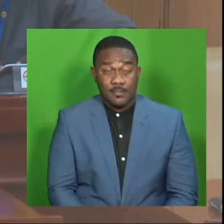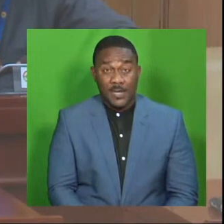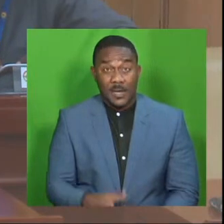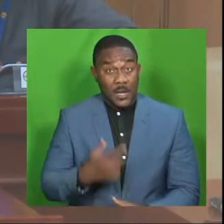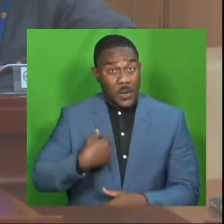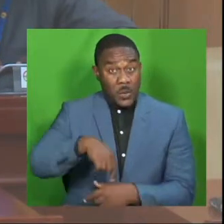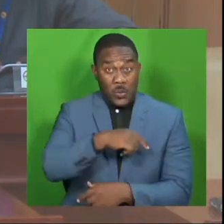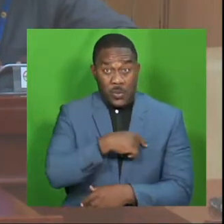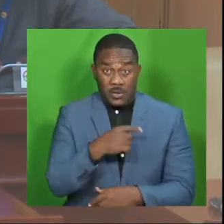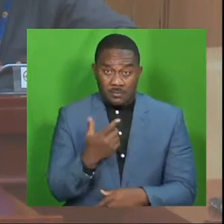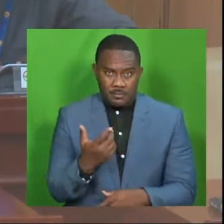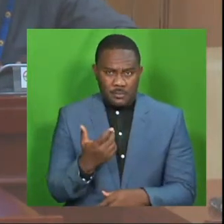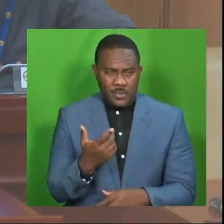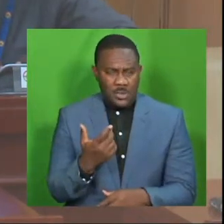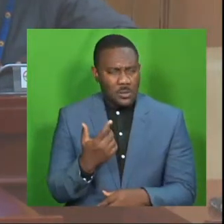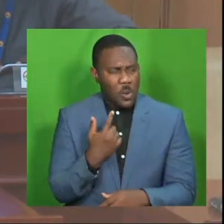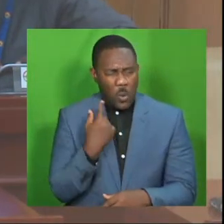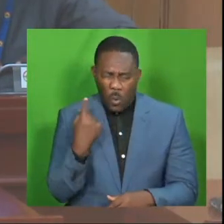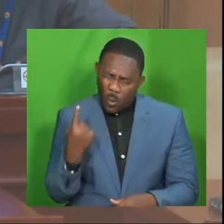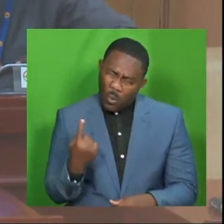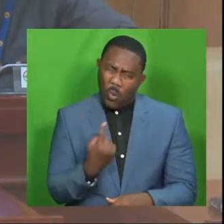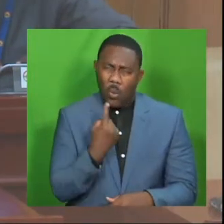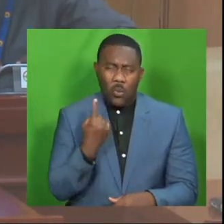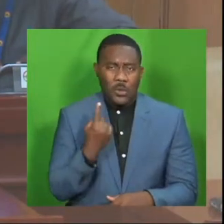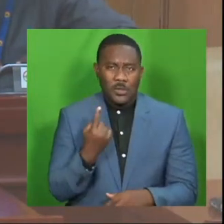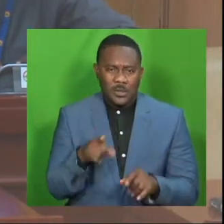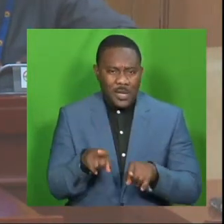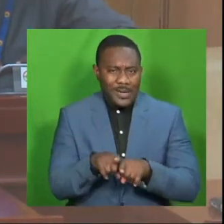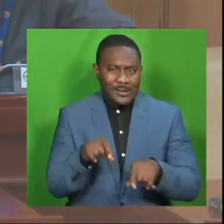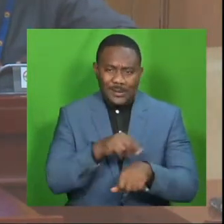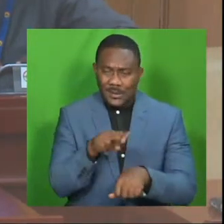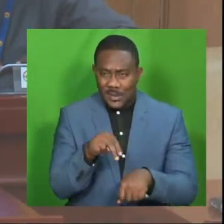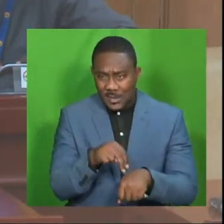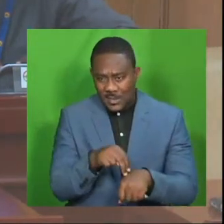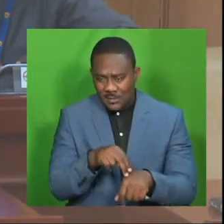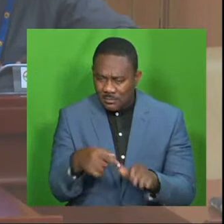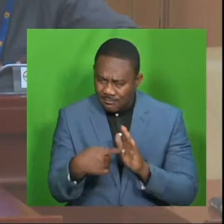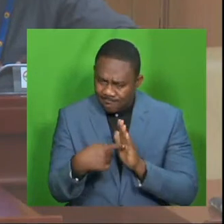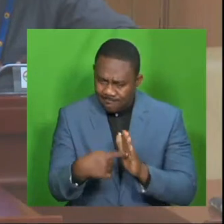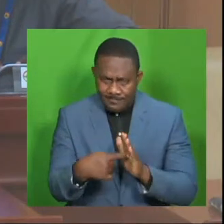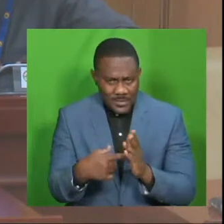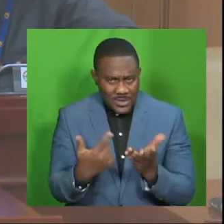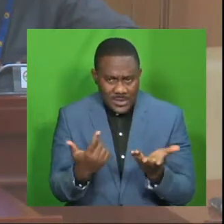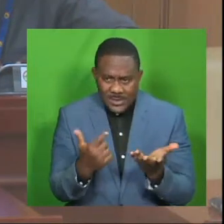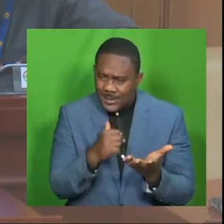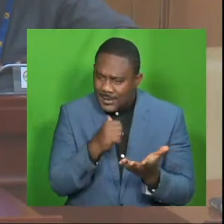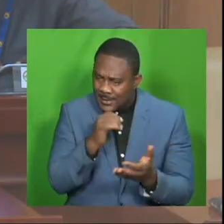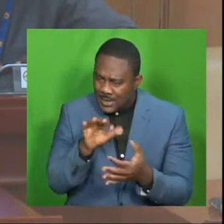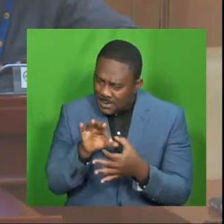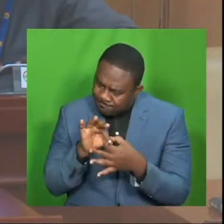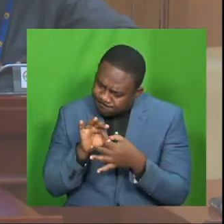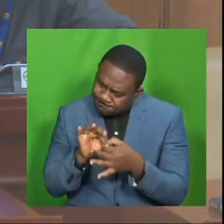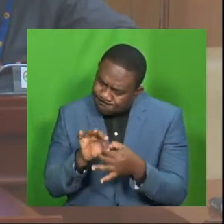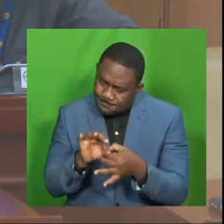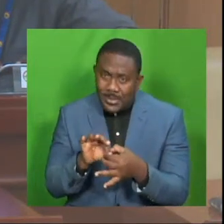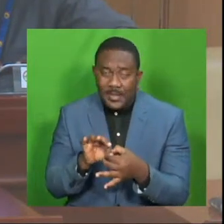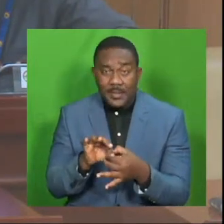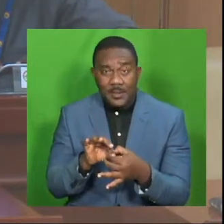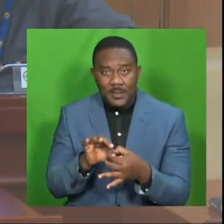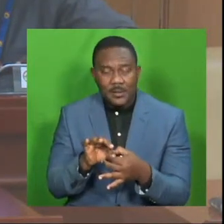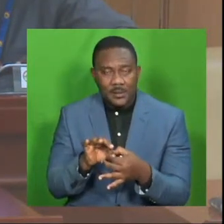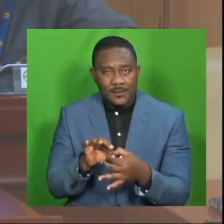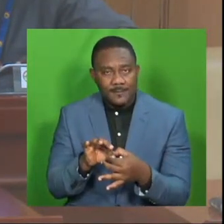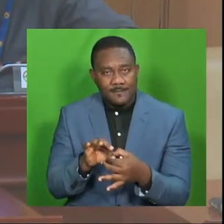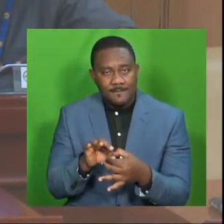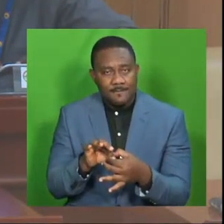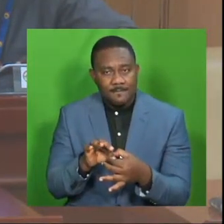nation consistently exhibited the lack of commitment to the